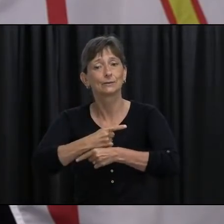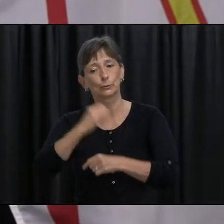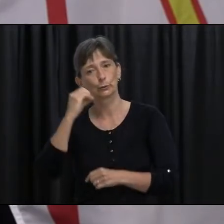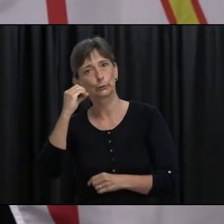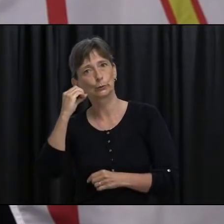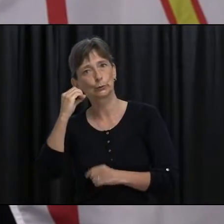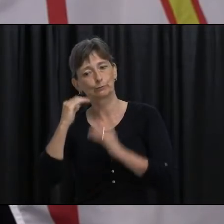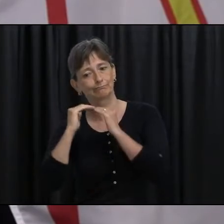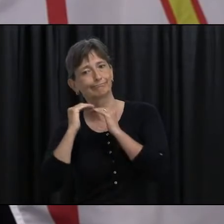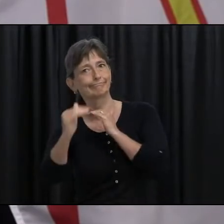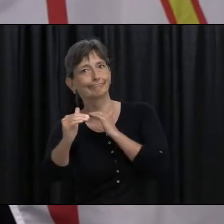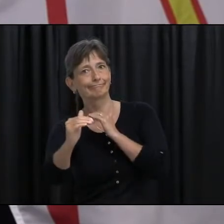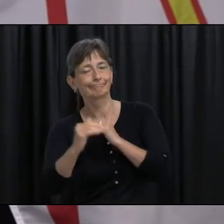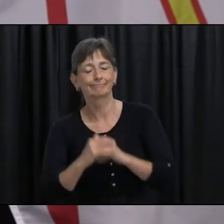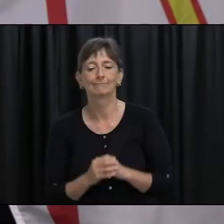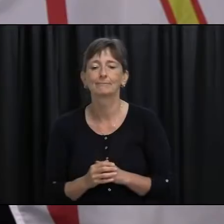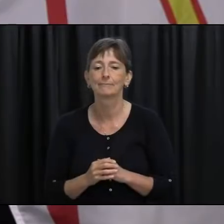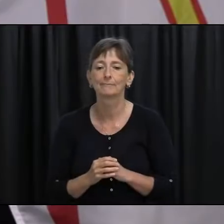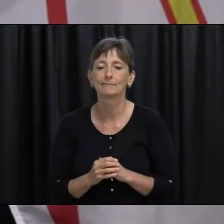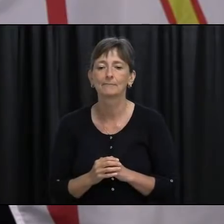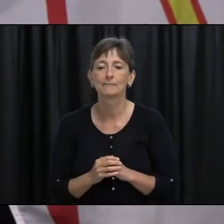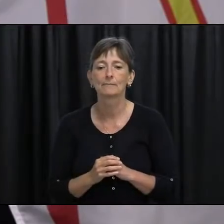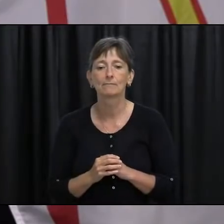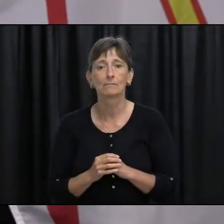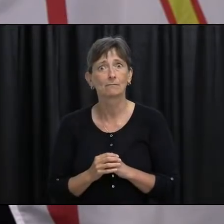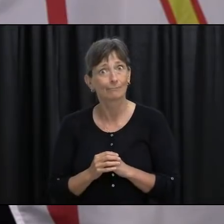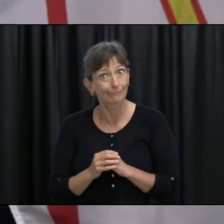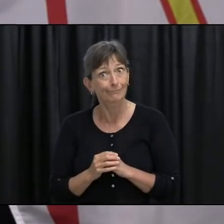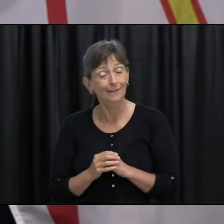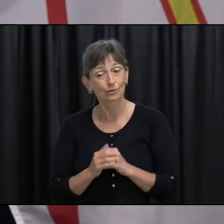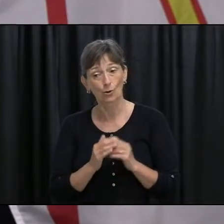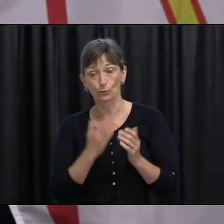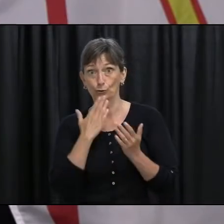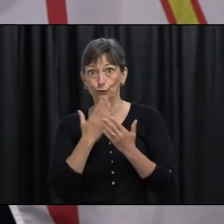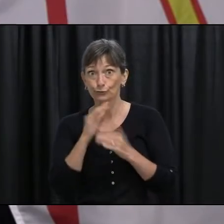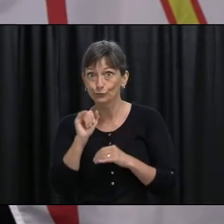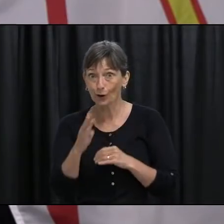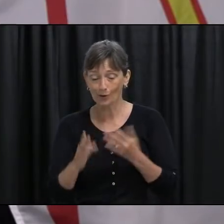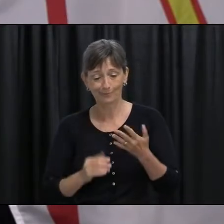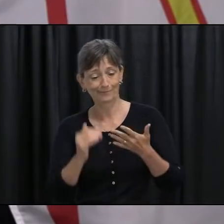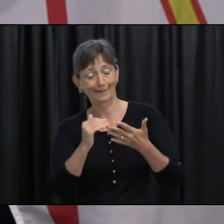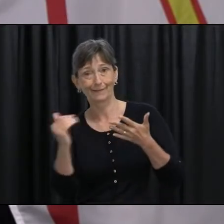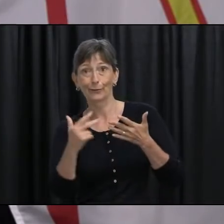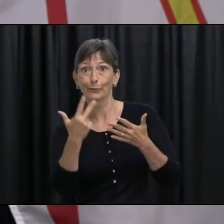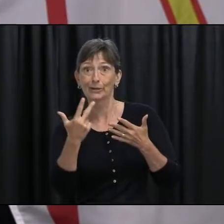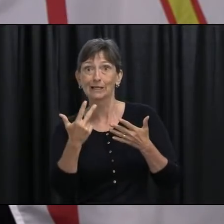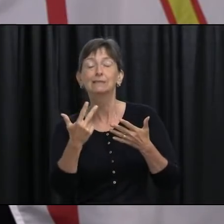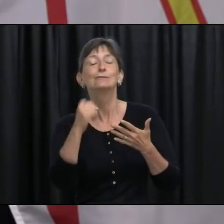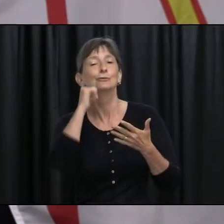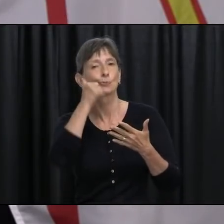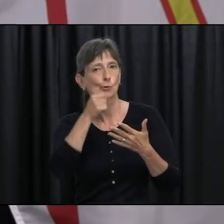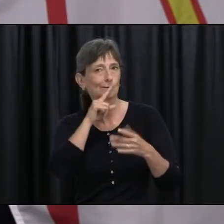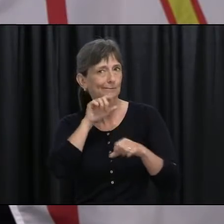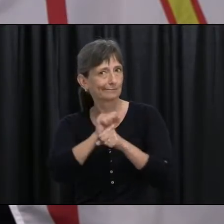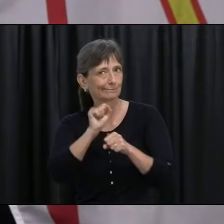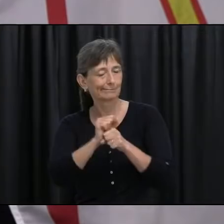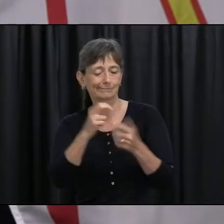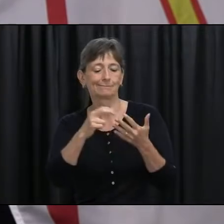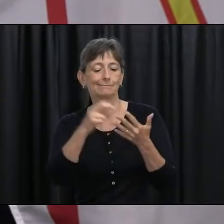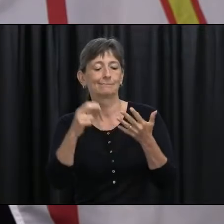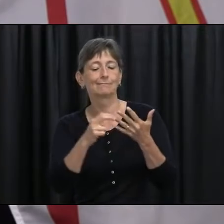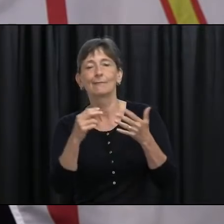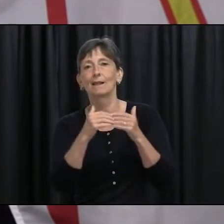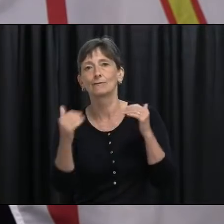of COVID-19 in our province. Because we have done so well in Alert Level 3, I am pleased to confirm that tomorrow we are moving to Alert Level